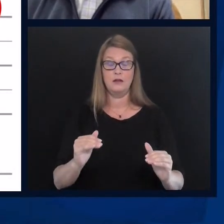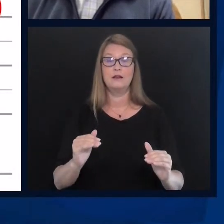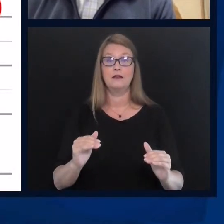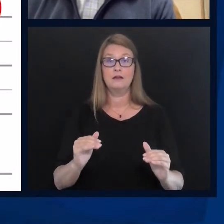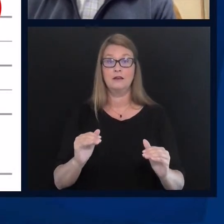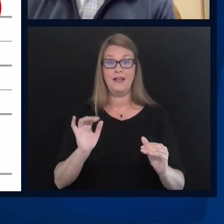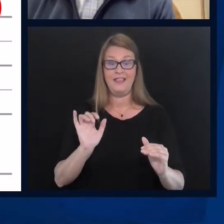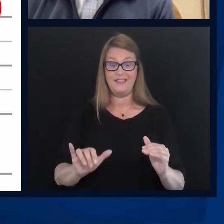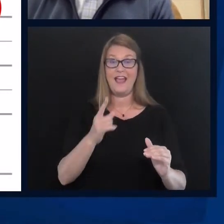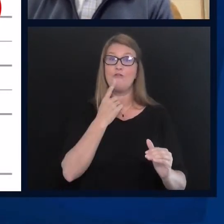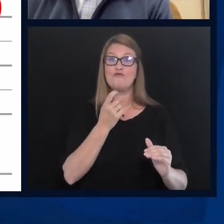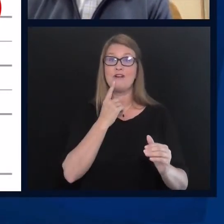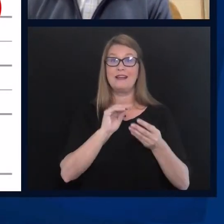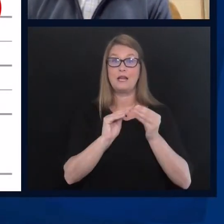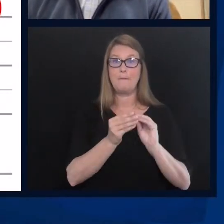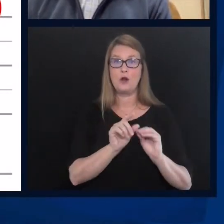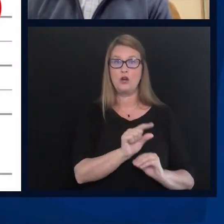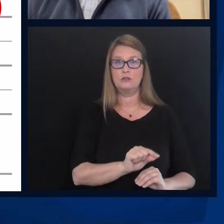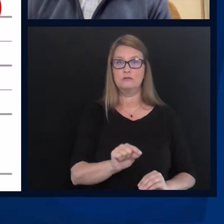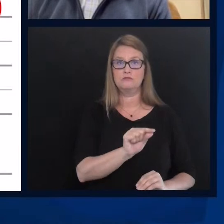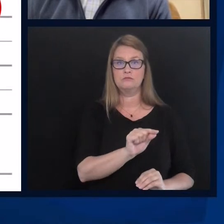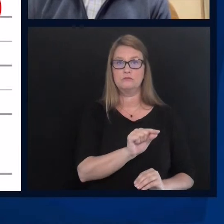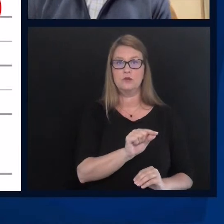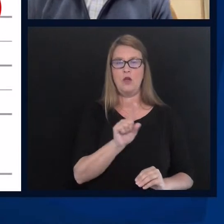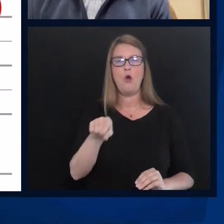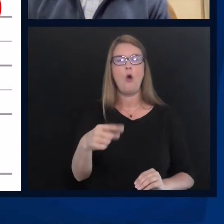that's highlighted in red, only